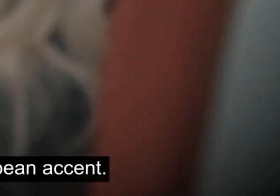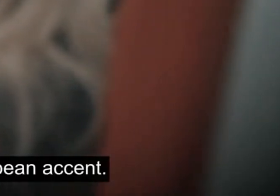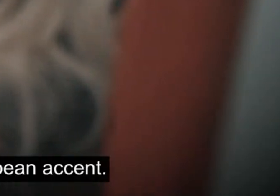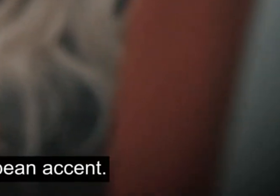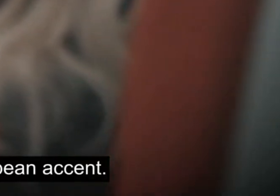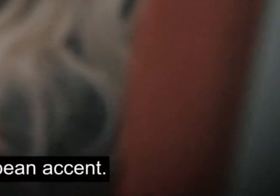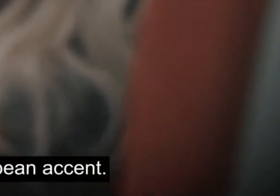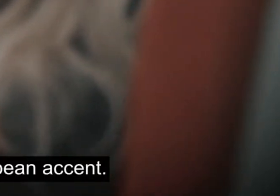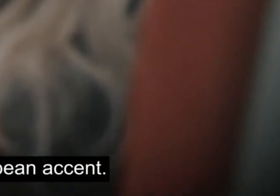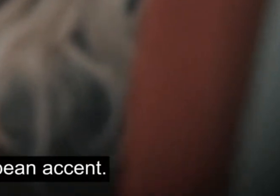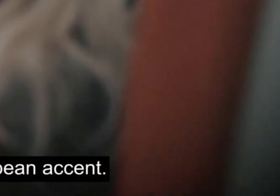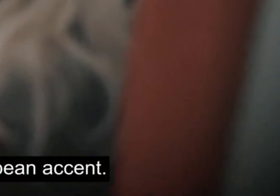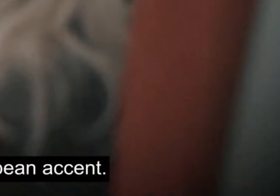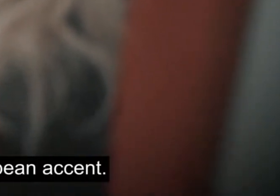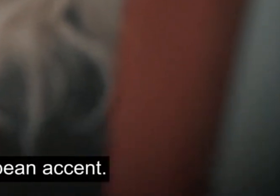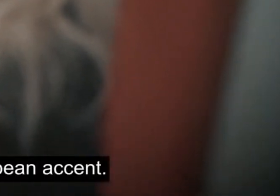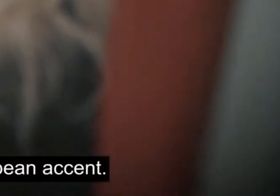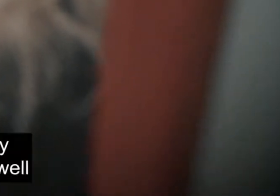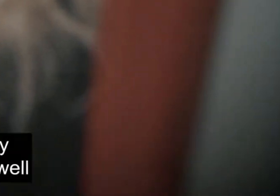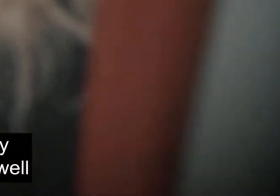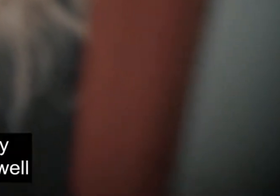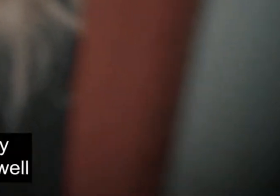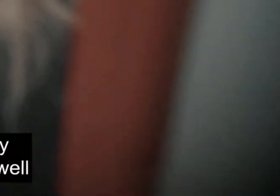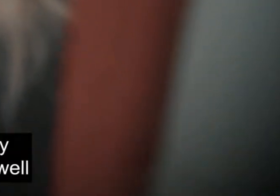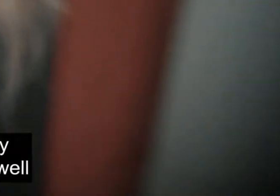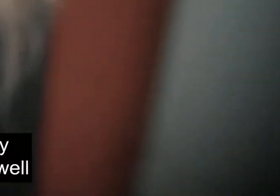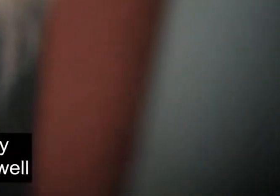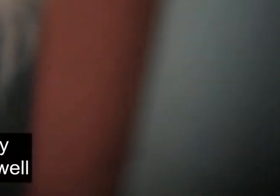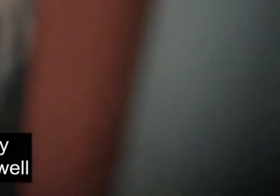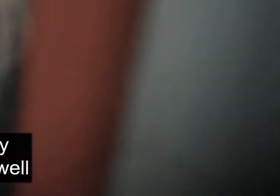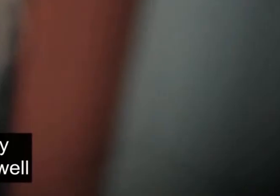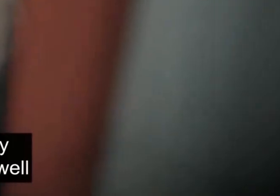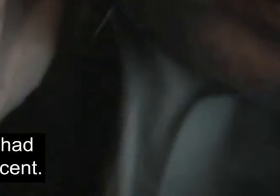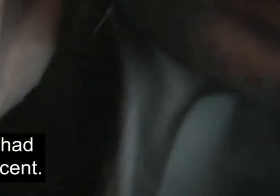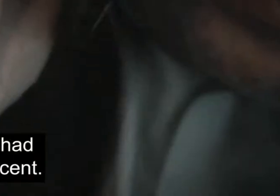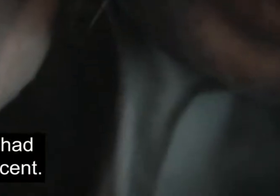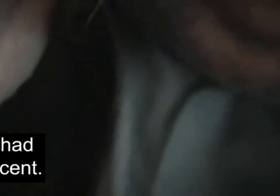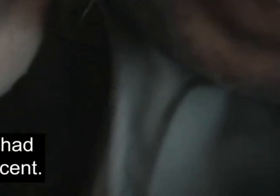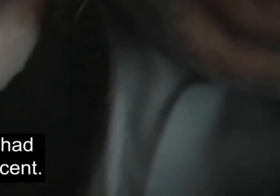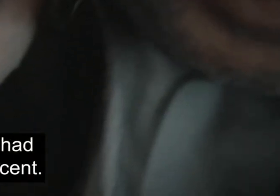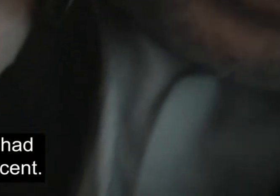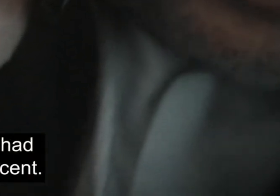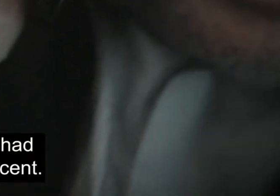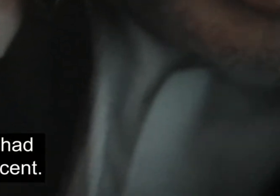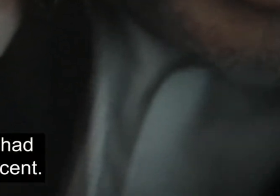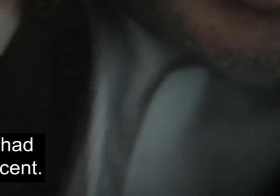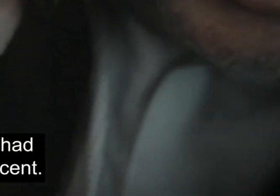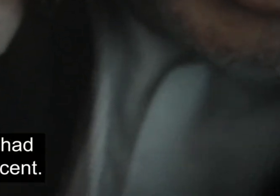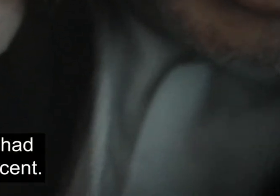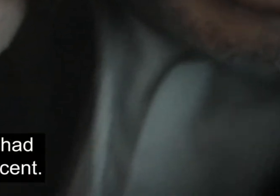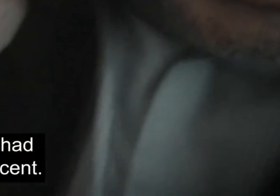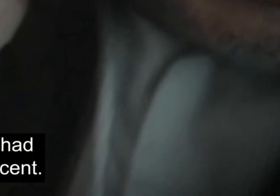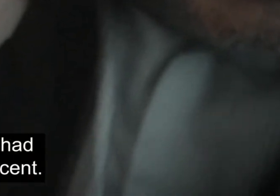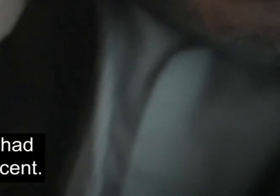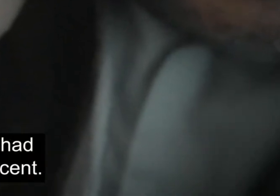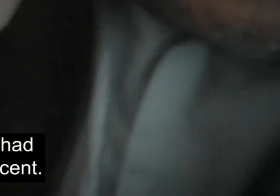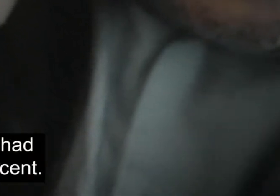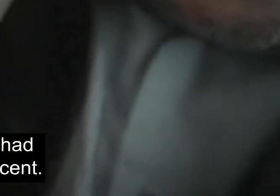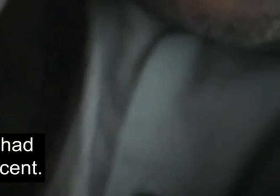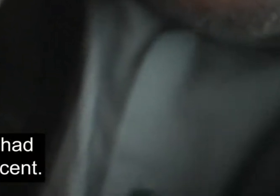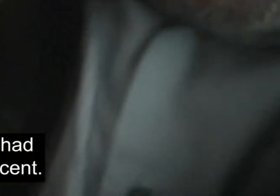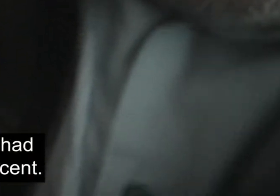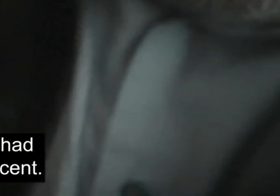She had a thick Eastern European accent. She couldn't really speak English that well, and he had quite clearly an